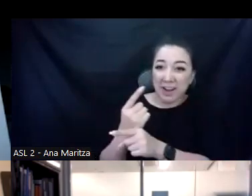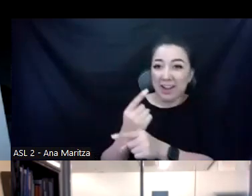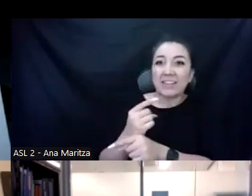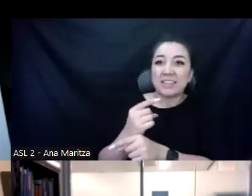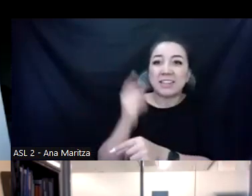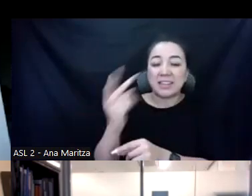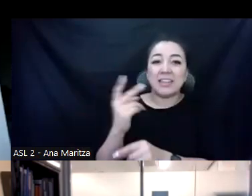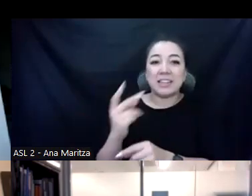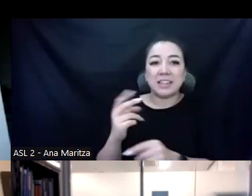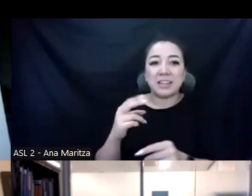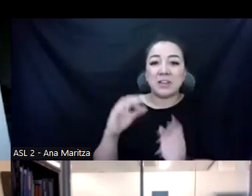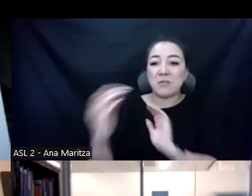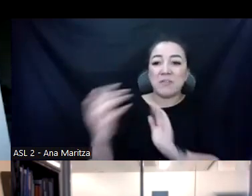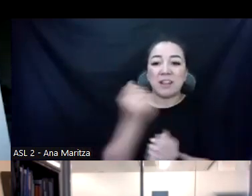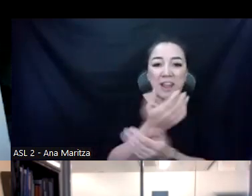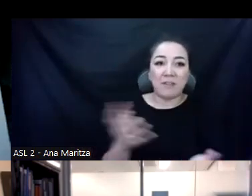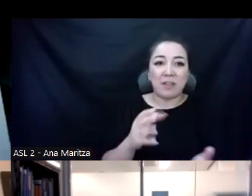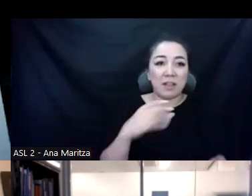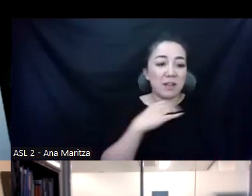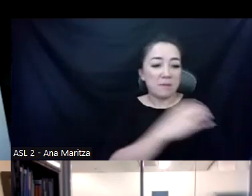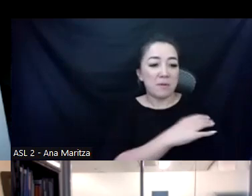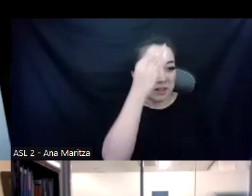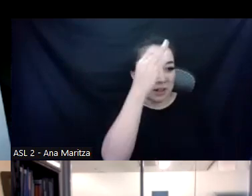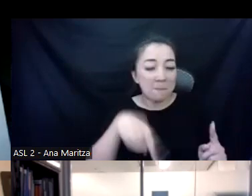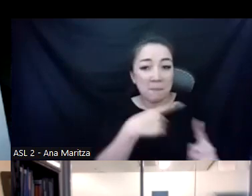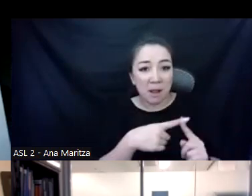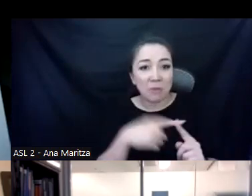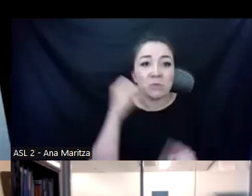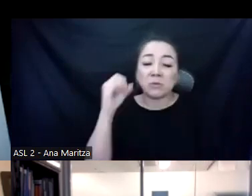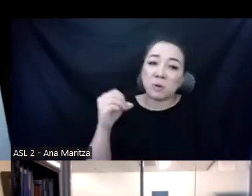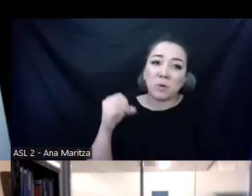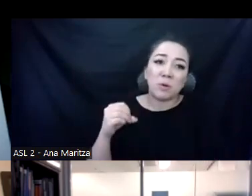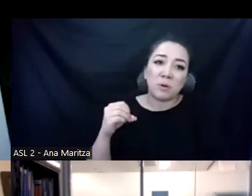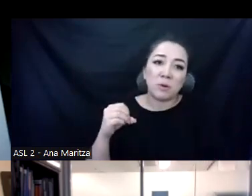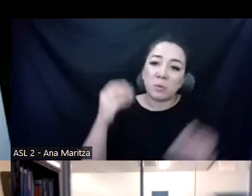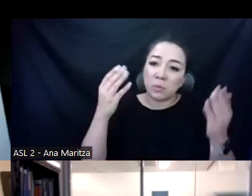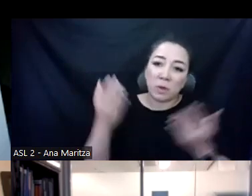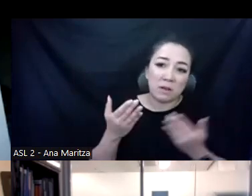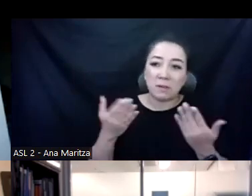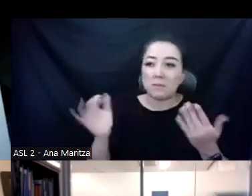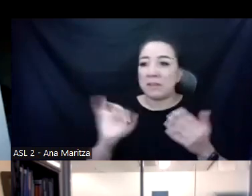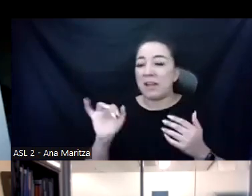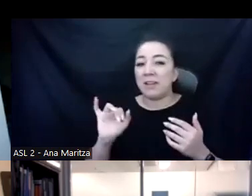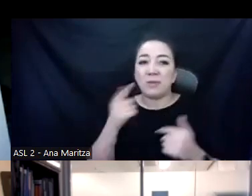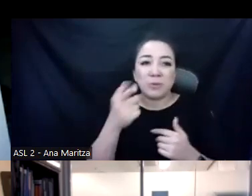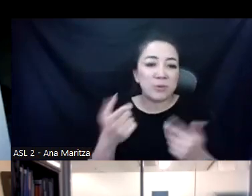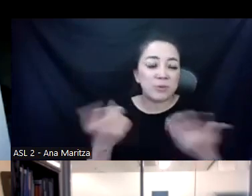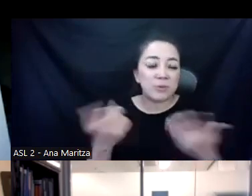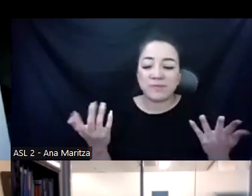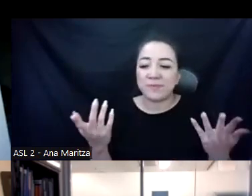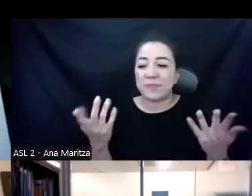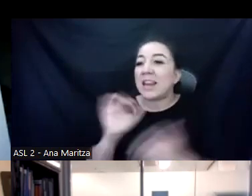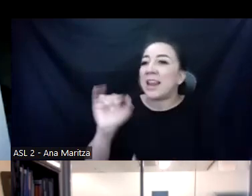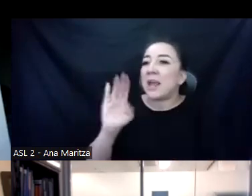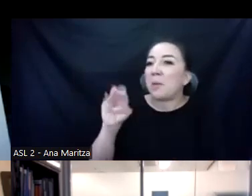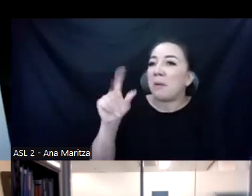it, reflected everything the committee was thinking about. So, welcome, like you indicated, like Barbara says she